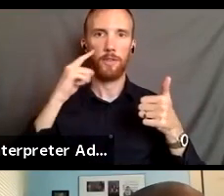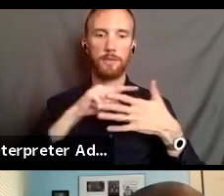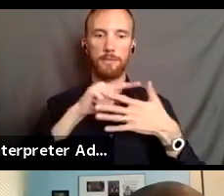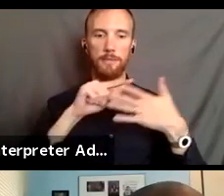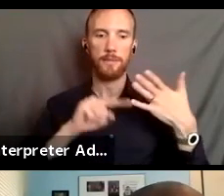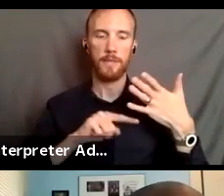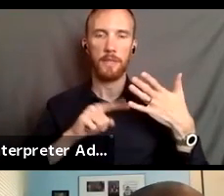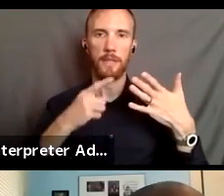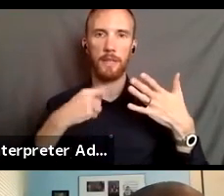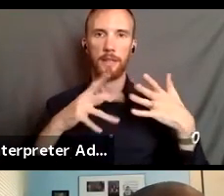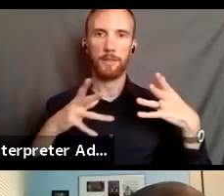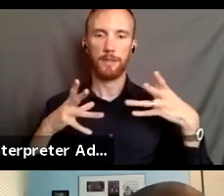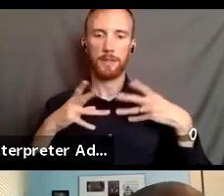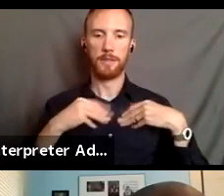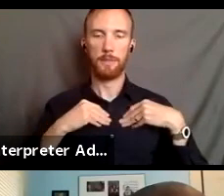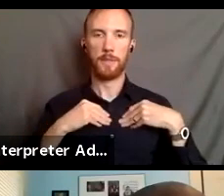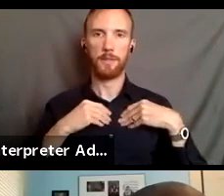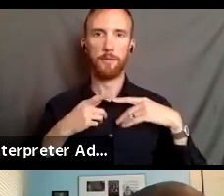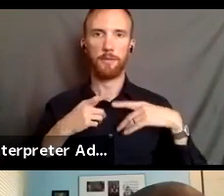adopted by the